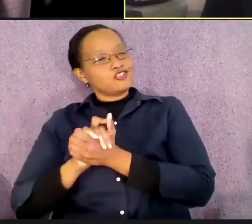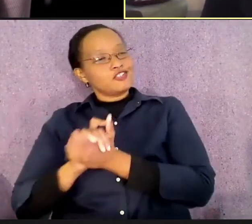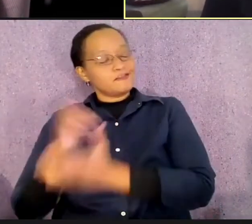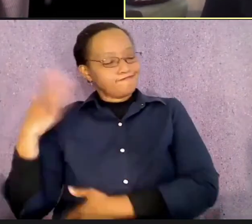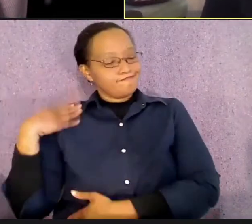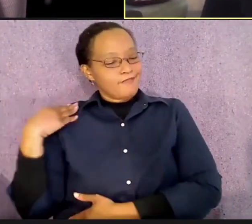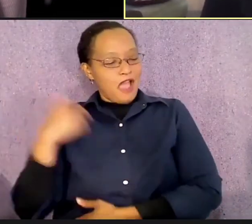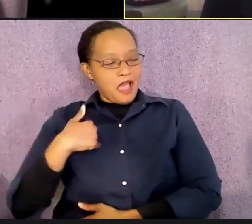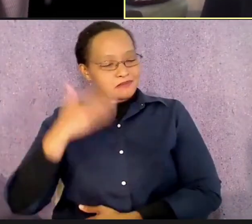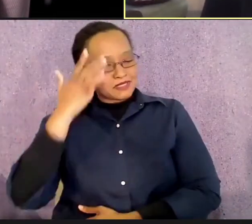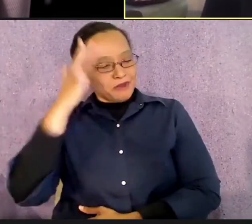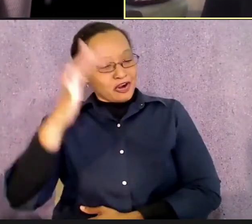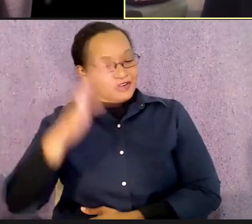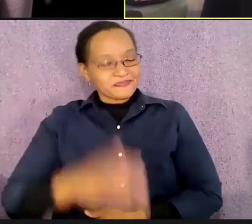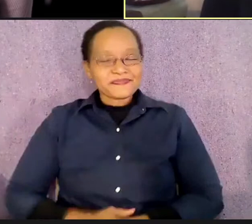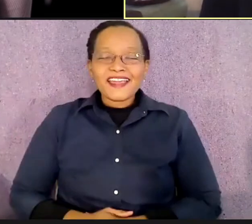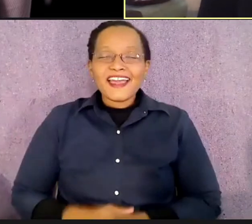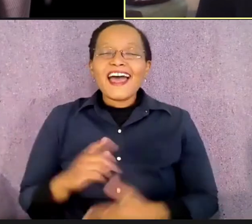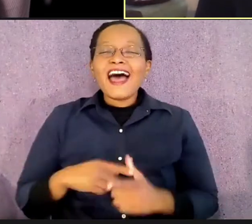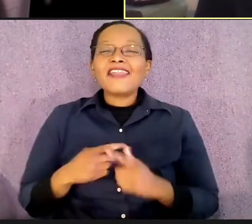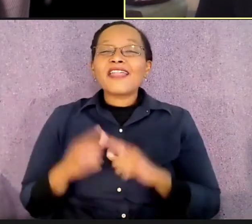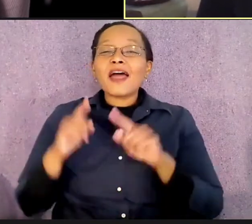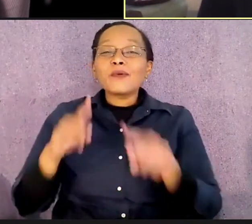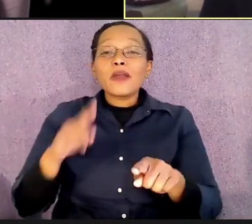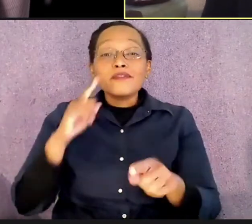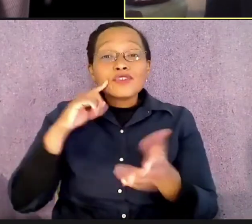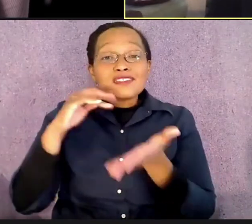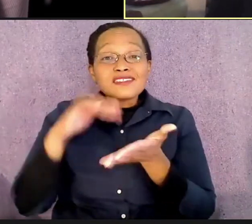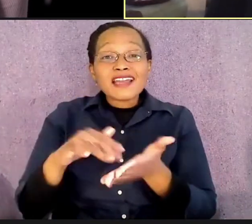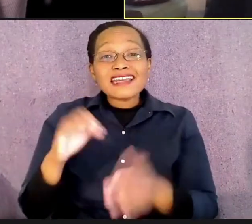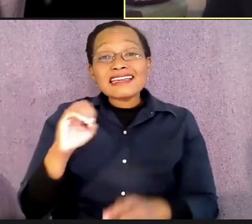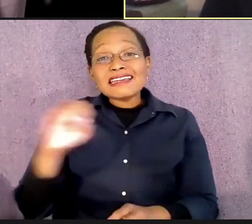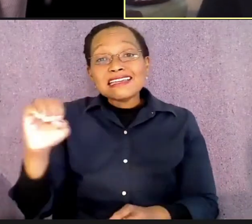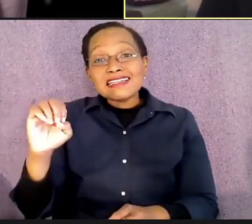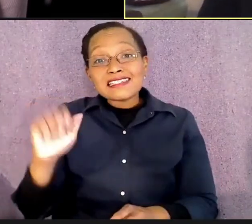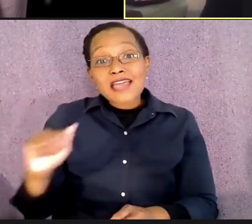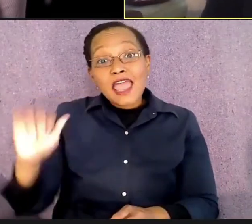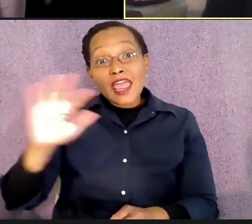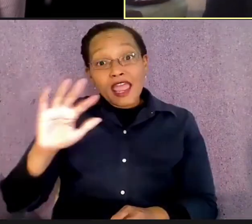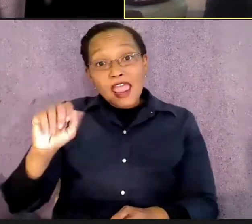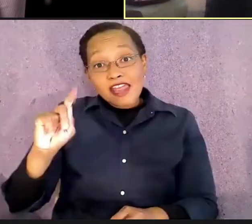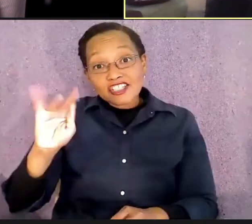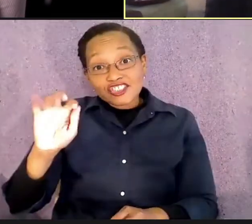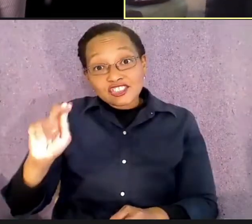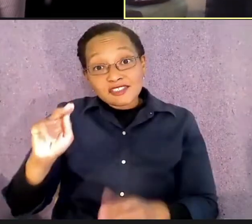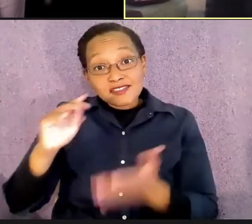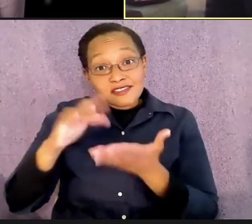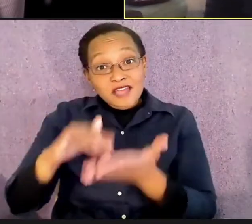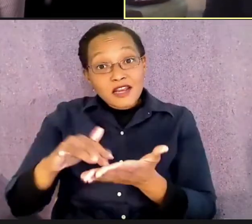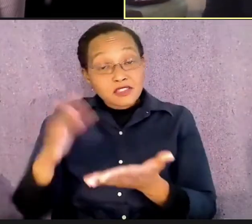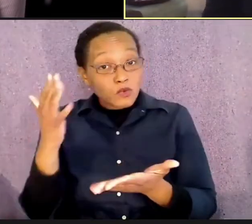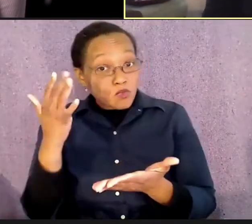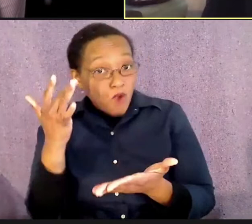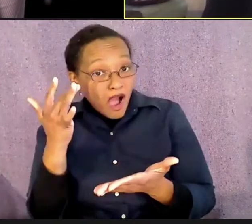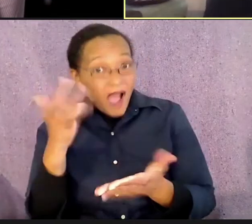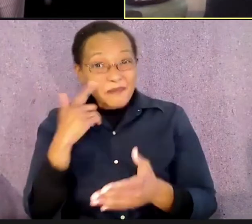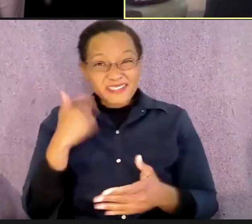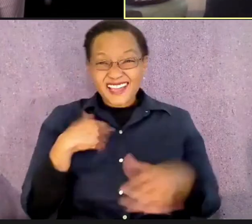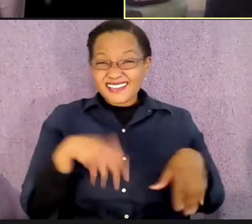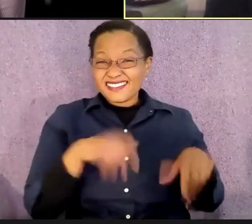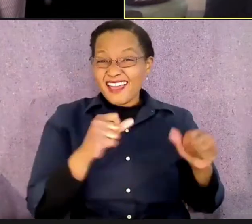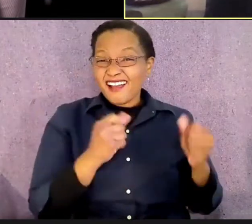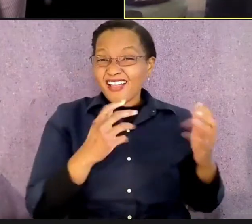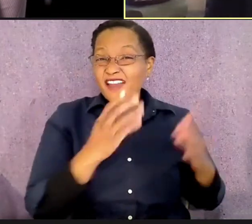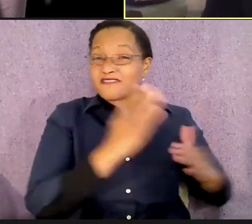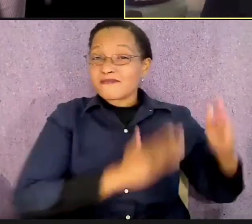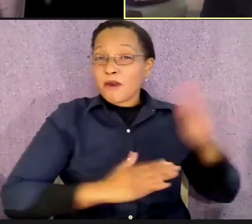went there for a major for East Asian Studies. At the time, if you'd ask me why, I'd be like, cause I take a lot of martial arts classes and I like Bruce